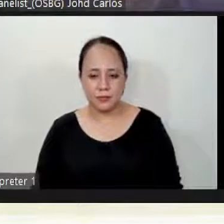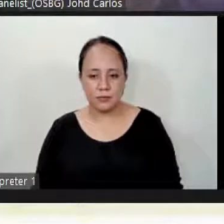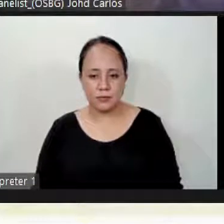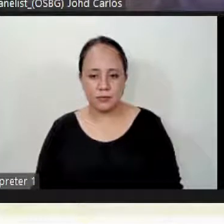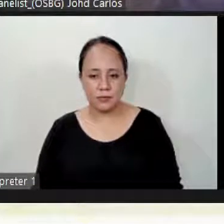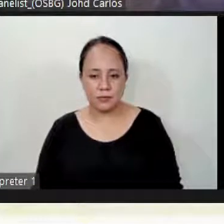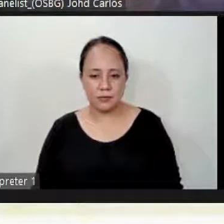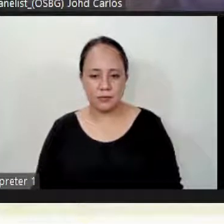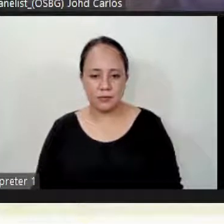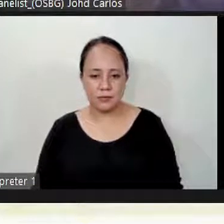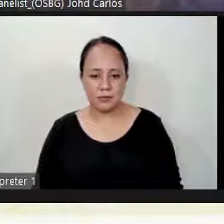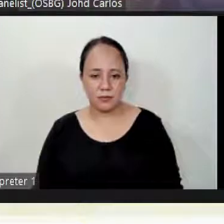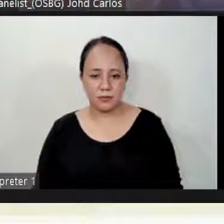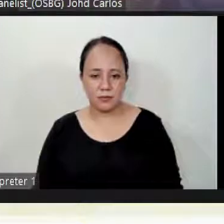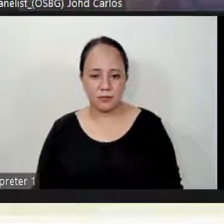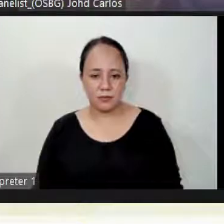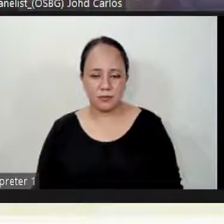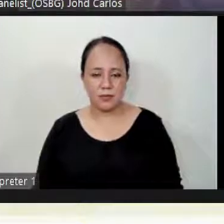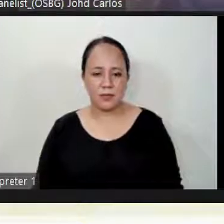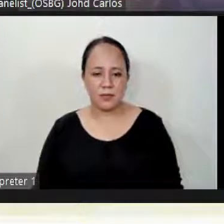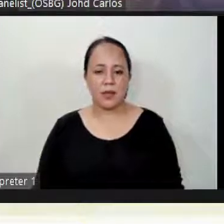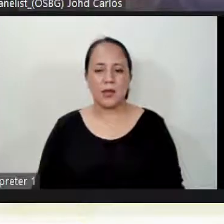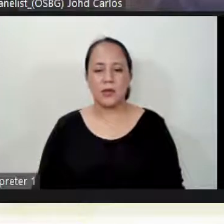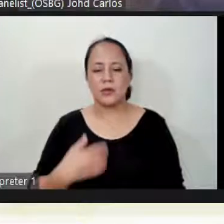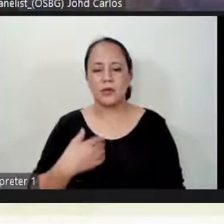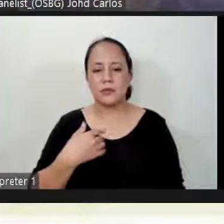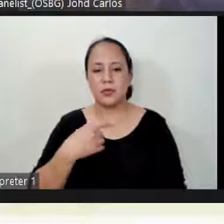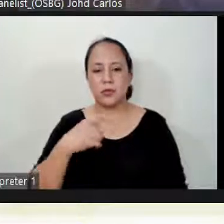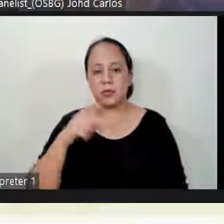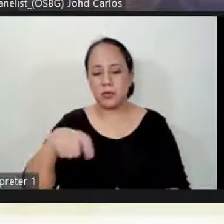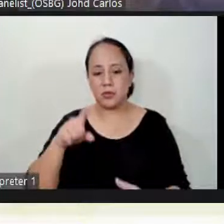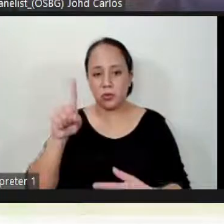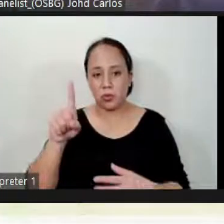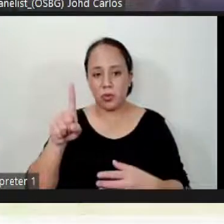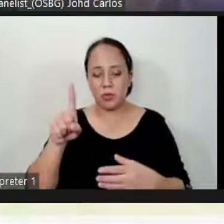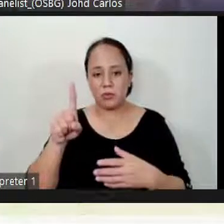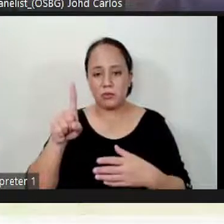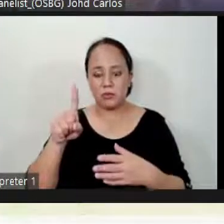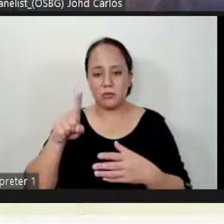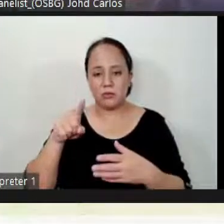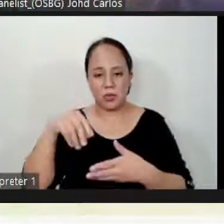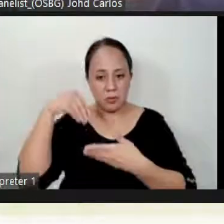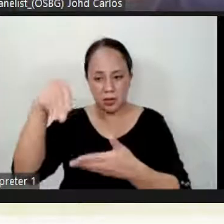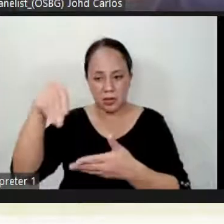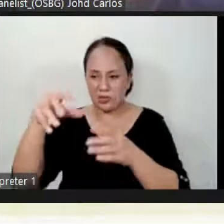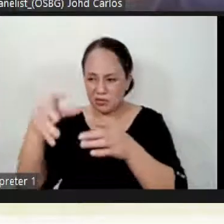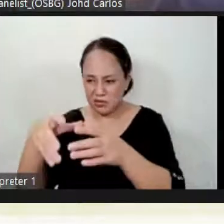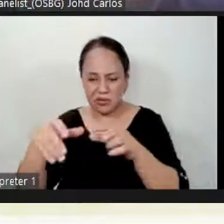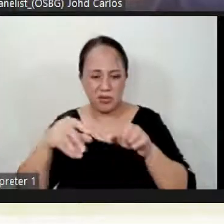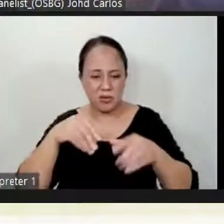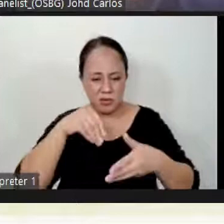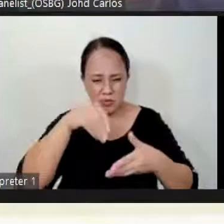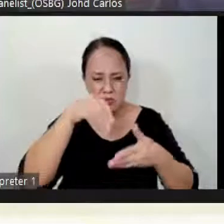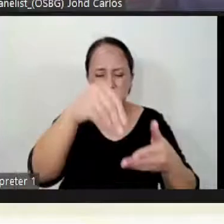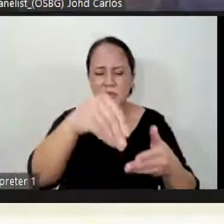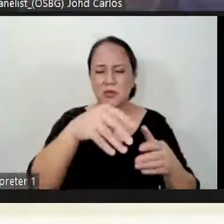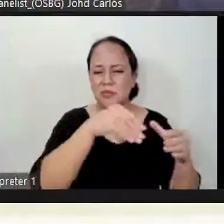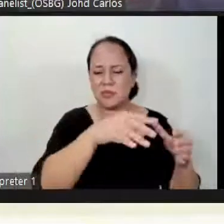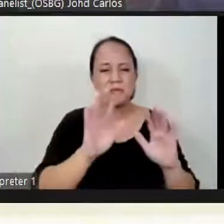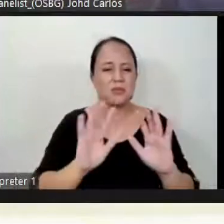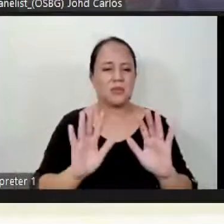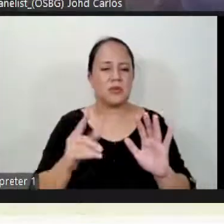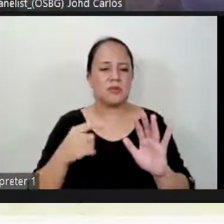dapat siya na come out with one package for this, another for this, but let's look at